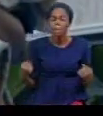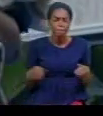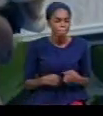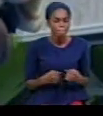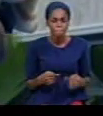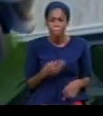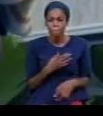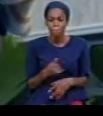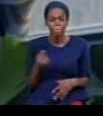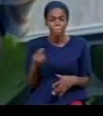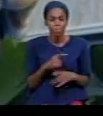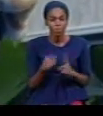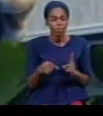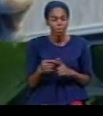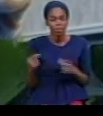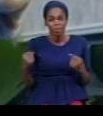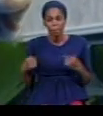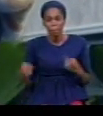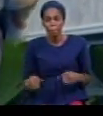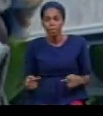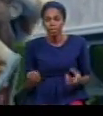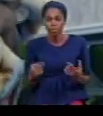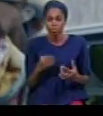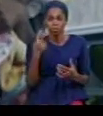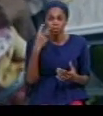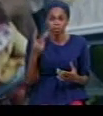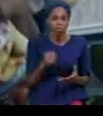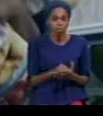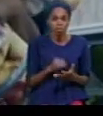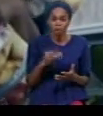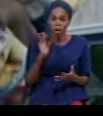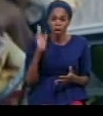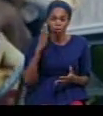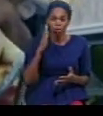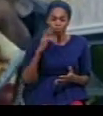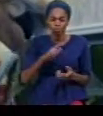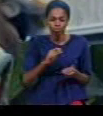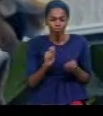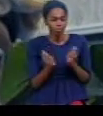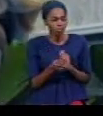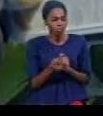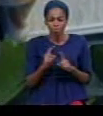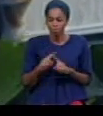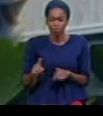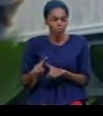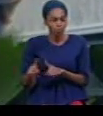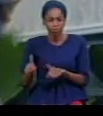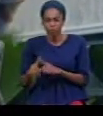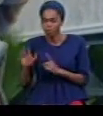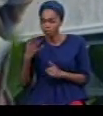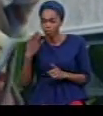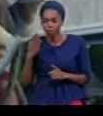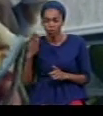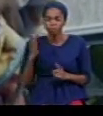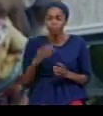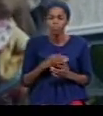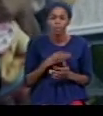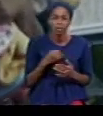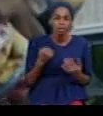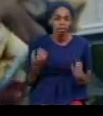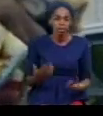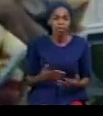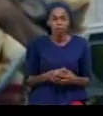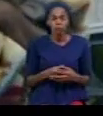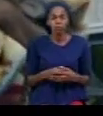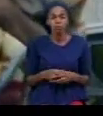comes upon her, her color will change. White, red, blue, I can't even explain. I'm just cutting it is short.